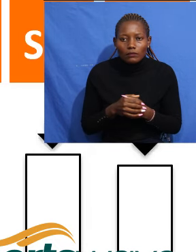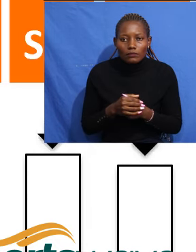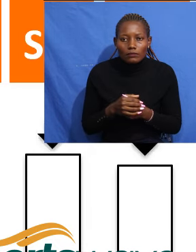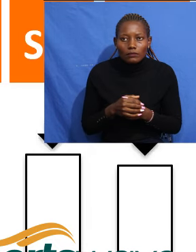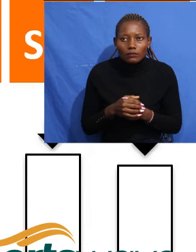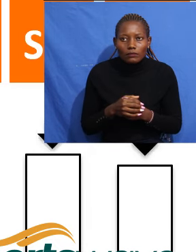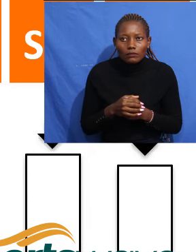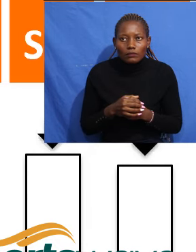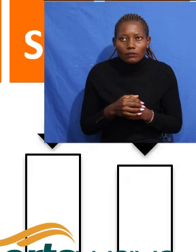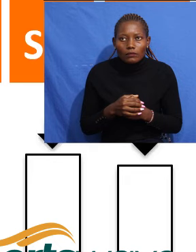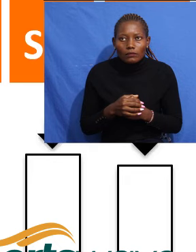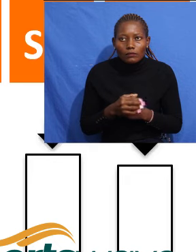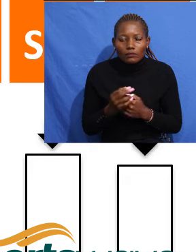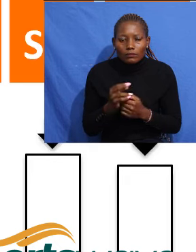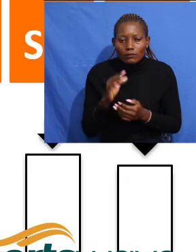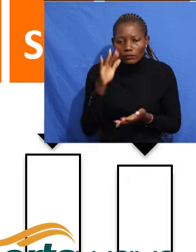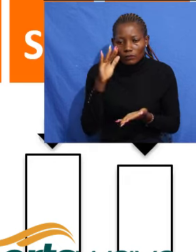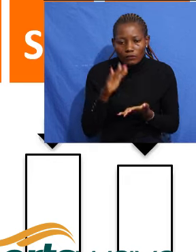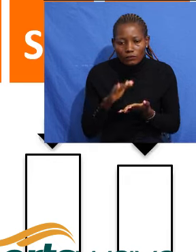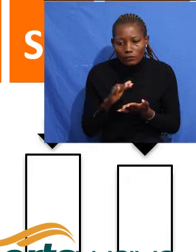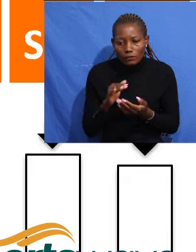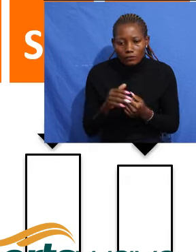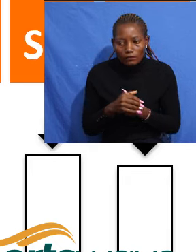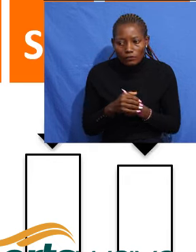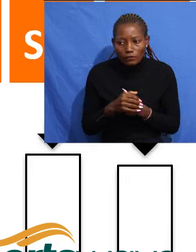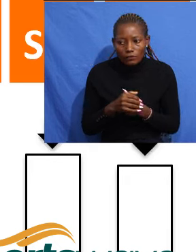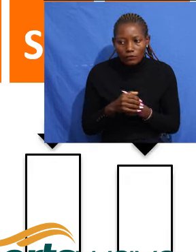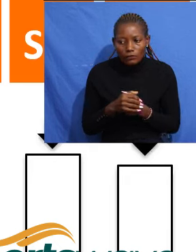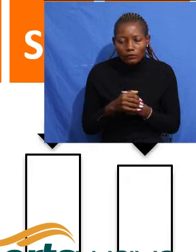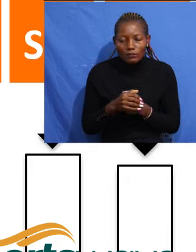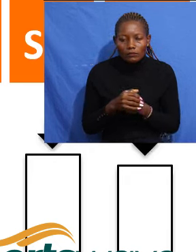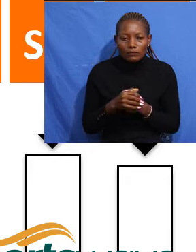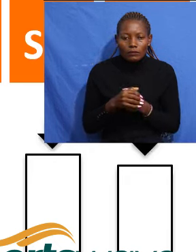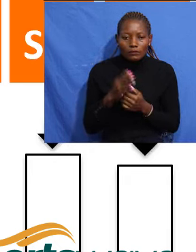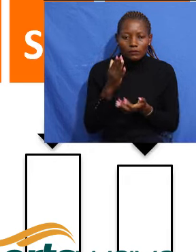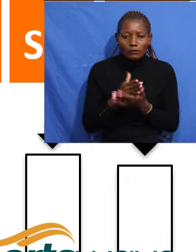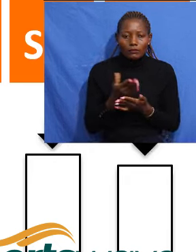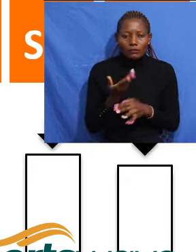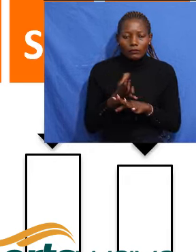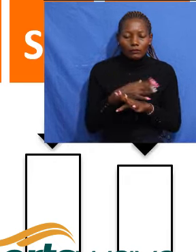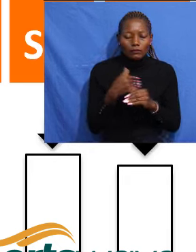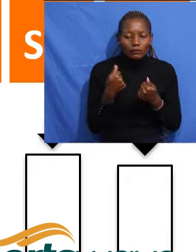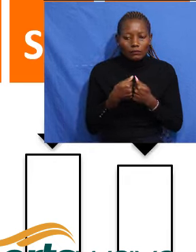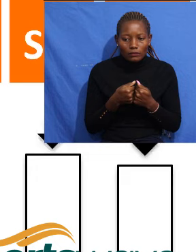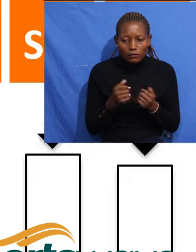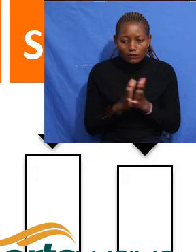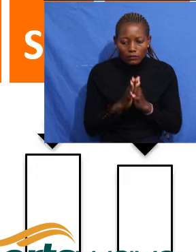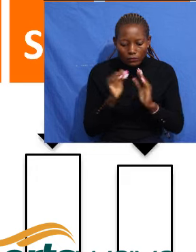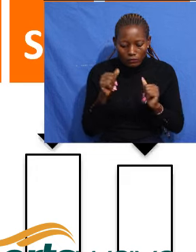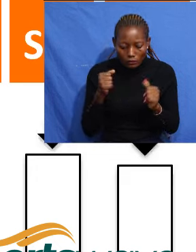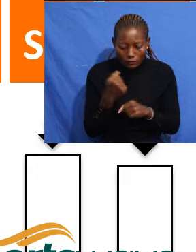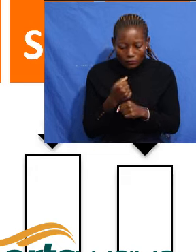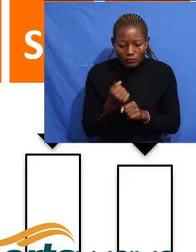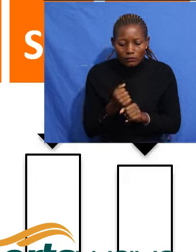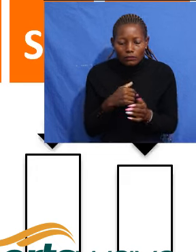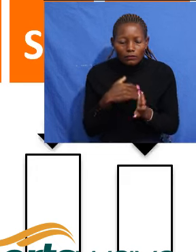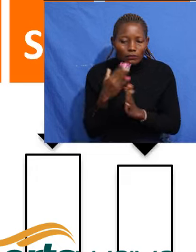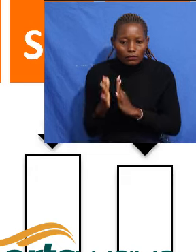usually decrease the training volume right before the competition, but you can also do it during the preparation phase too.